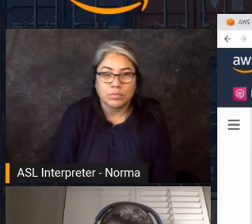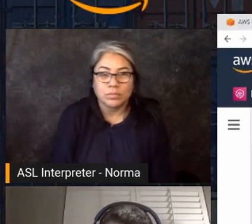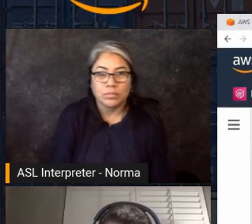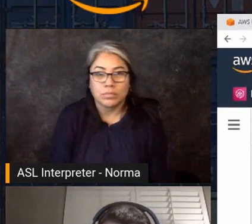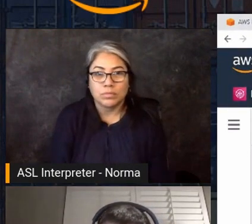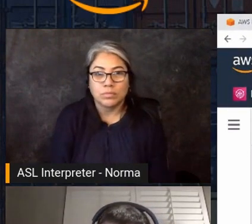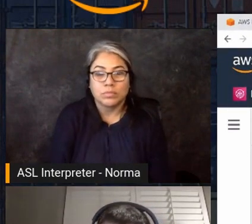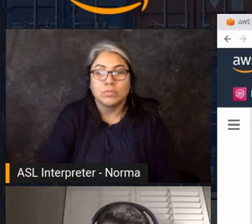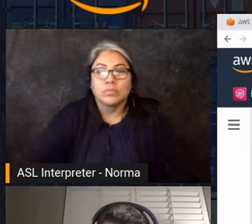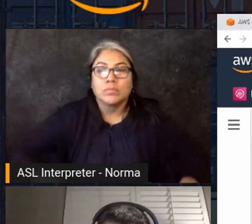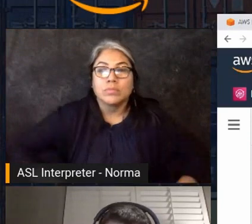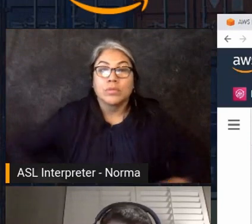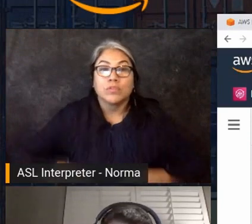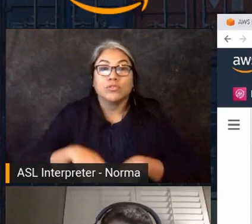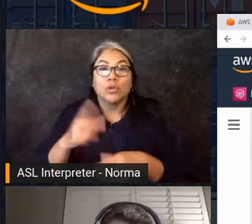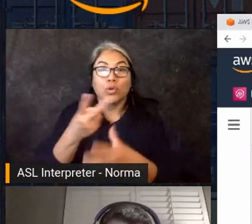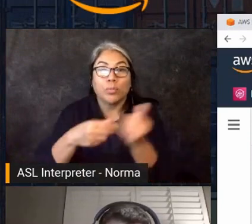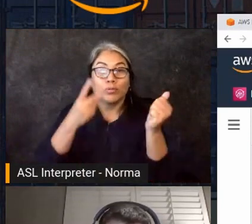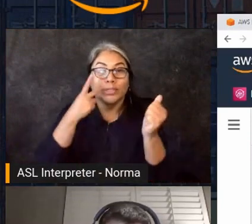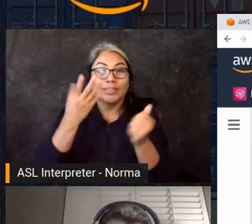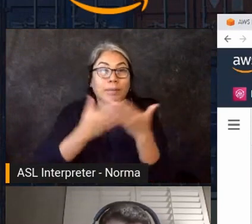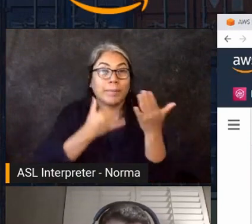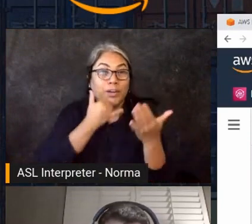Okay, so you will see some errors here.